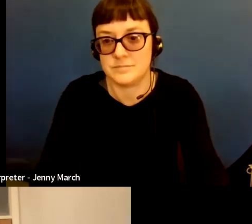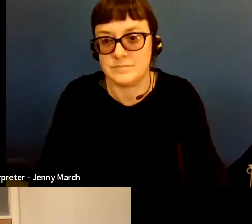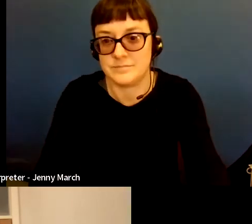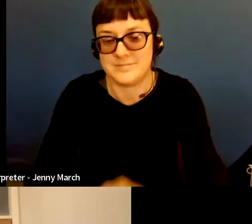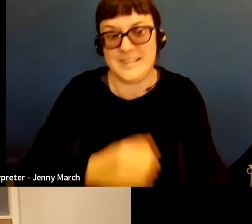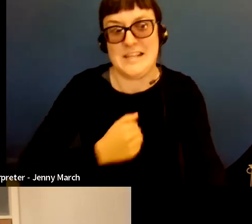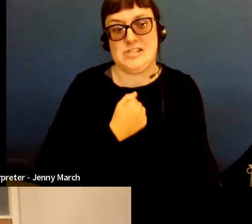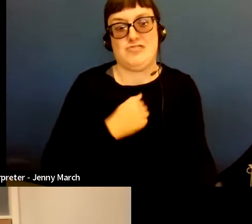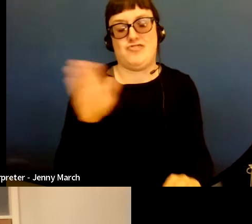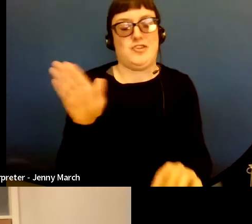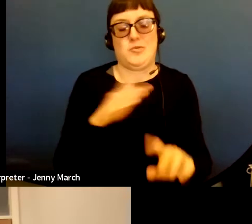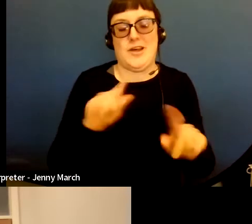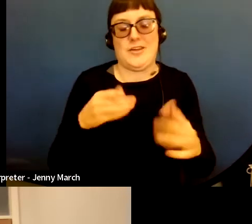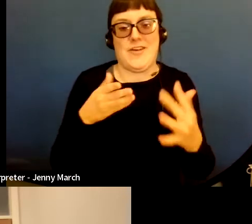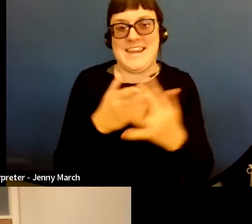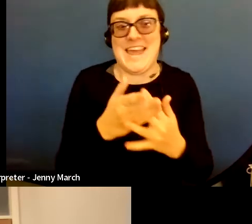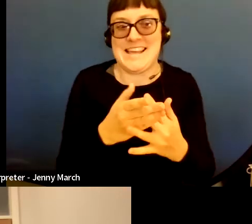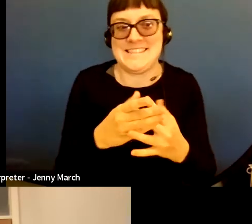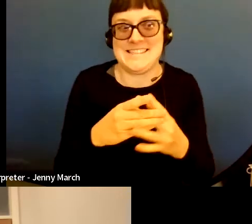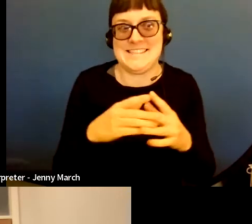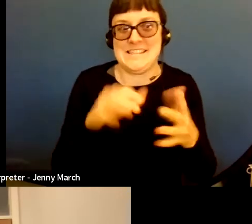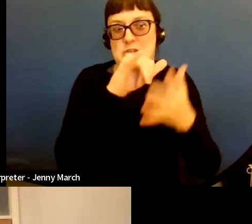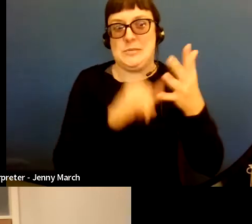Apologies, everyone. Unfortunately, I can't access my document.